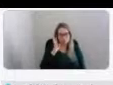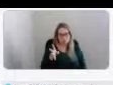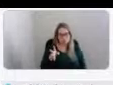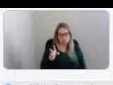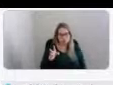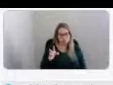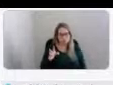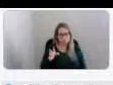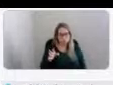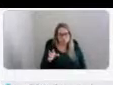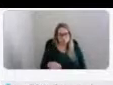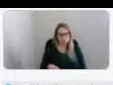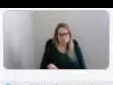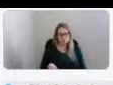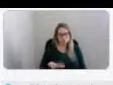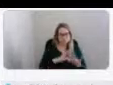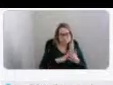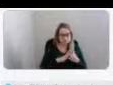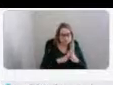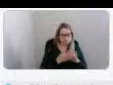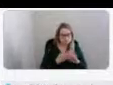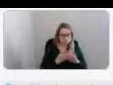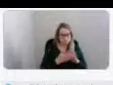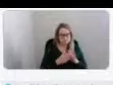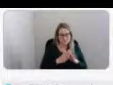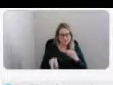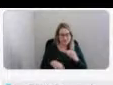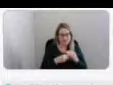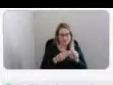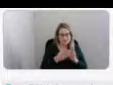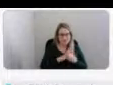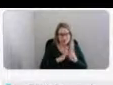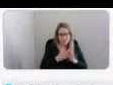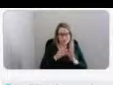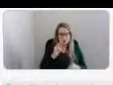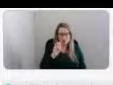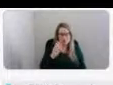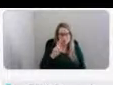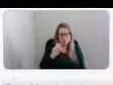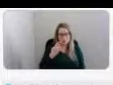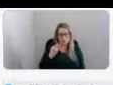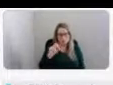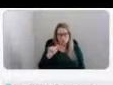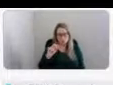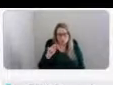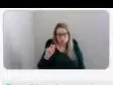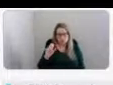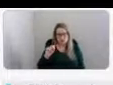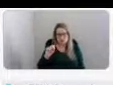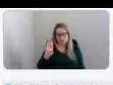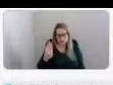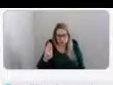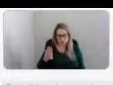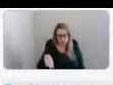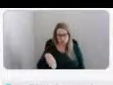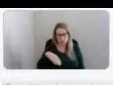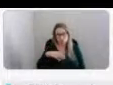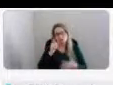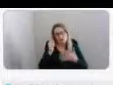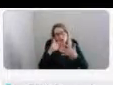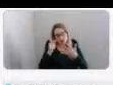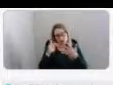uh the community adding the communities of marana oral valley saddlebrook area casas